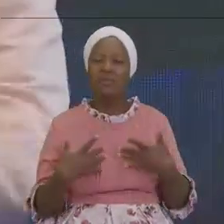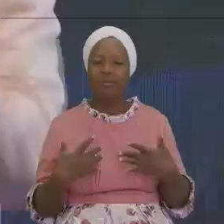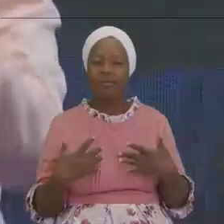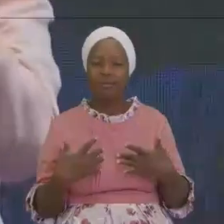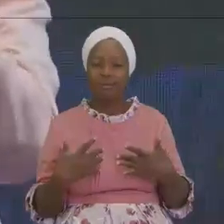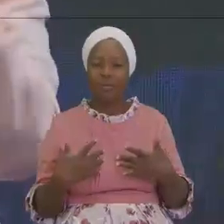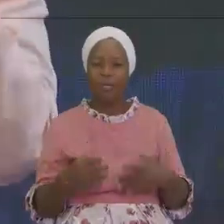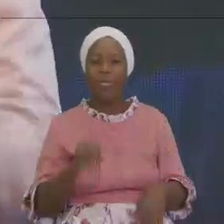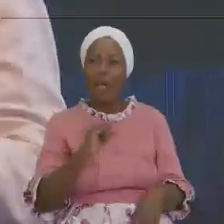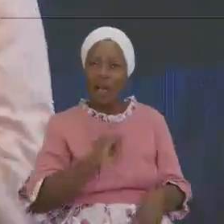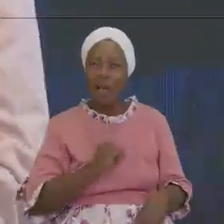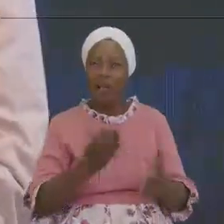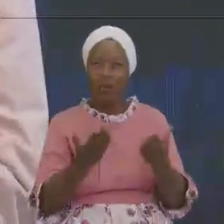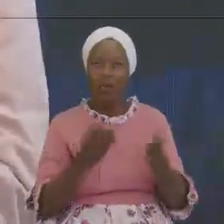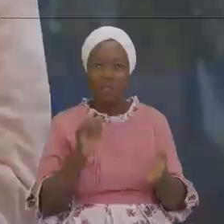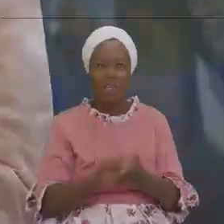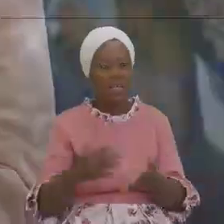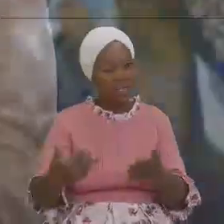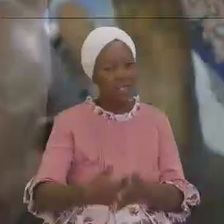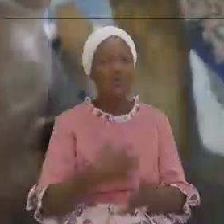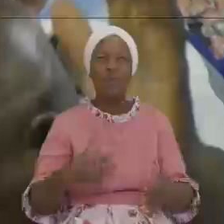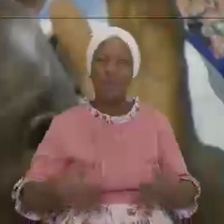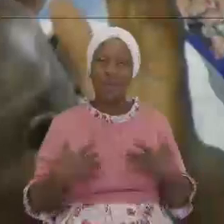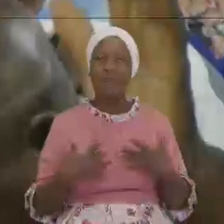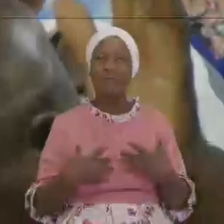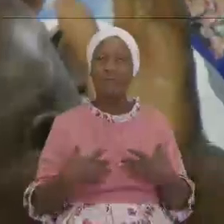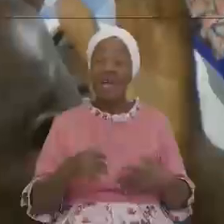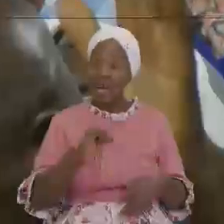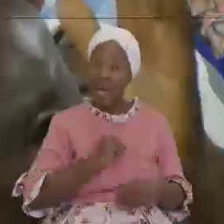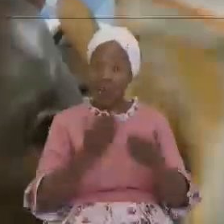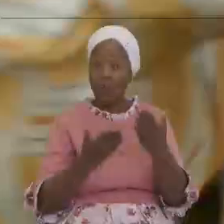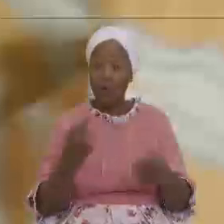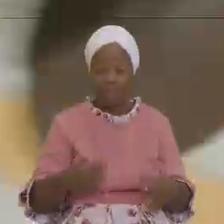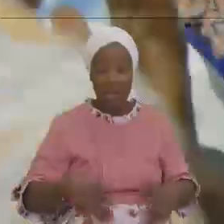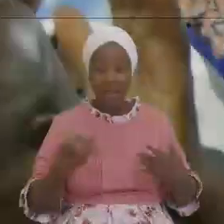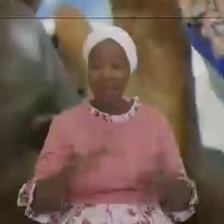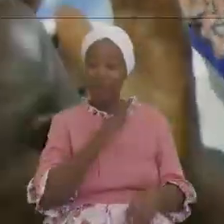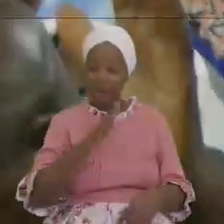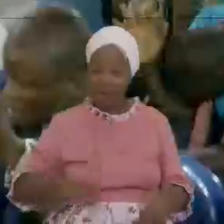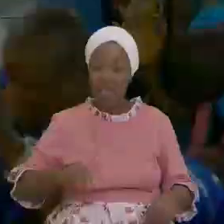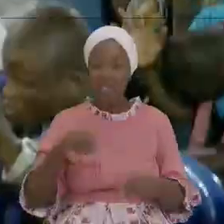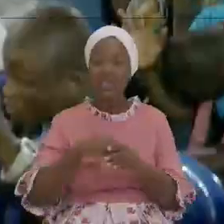I want that new life. I want the life of Christ in me.